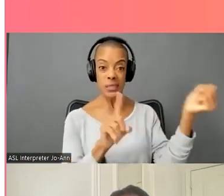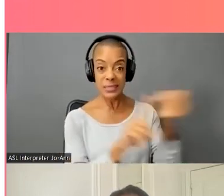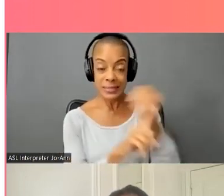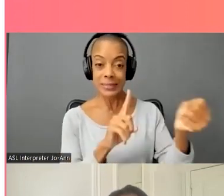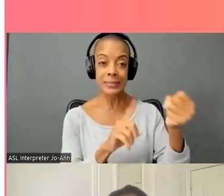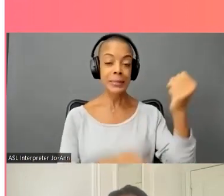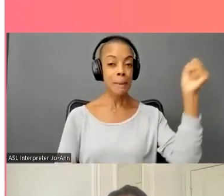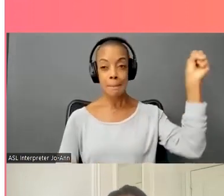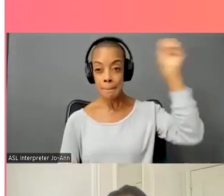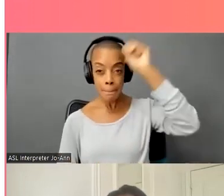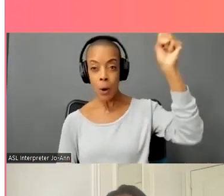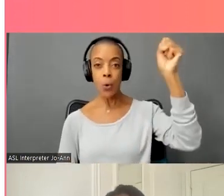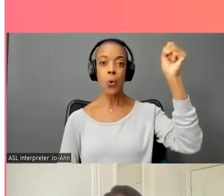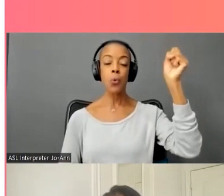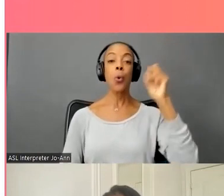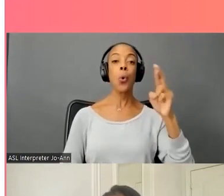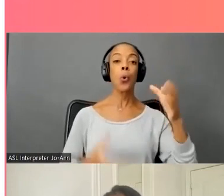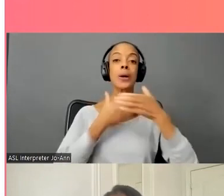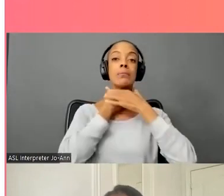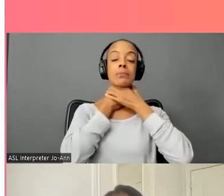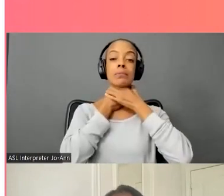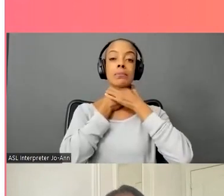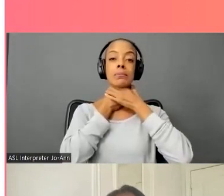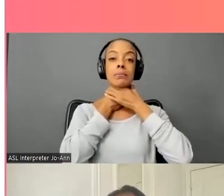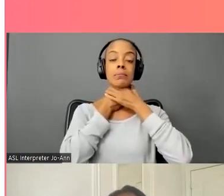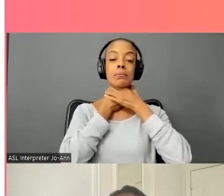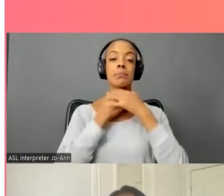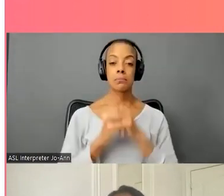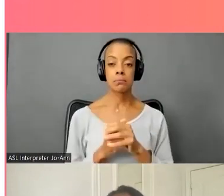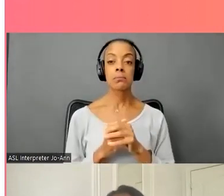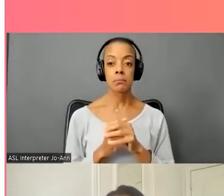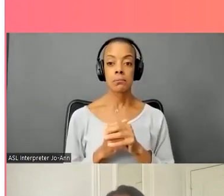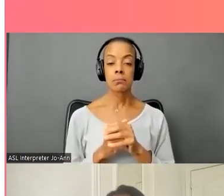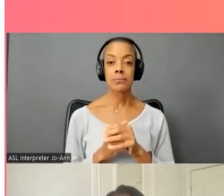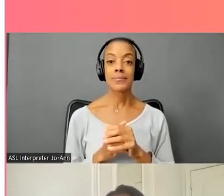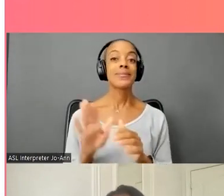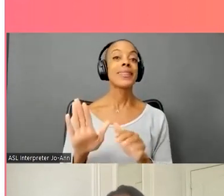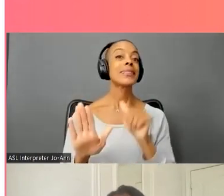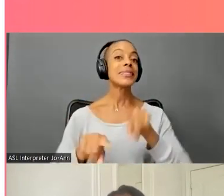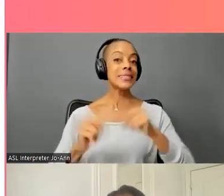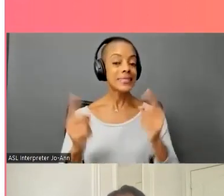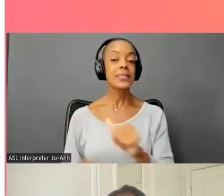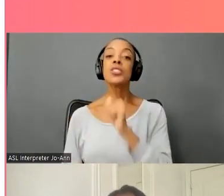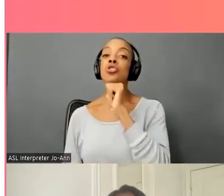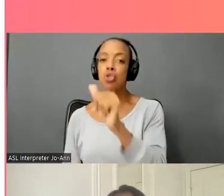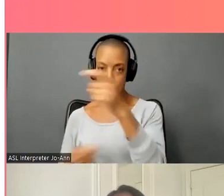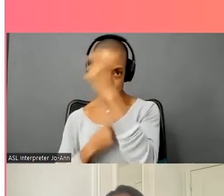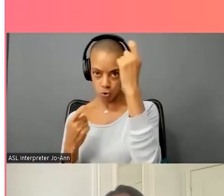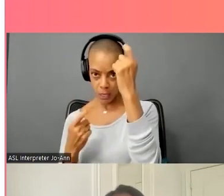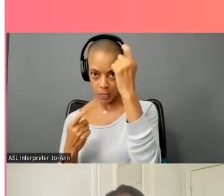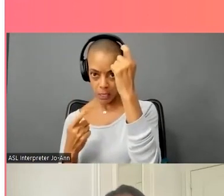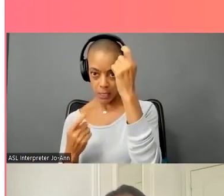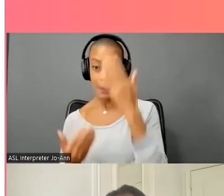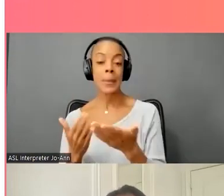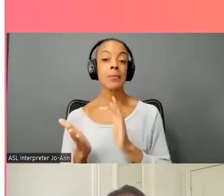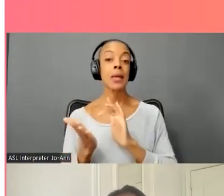the head or asphyxiation. And this is as opposed to a non-traumatic brain injury. So one from a